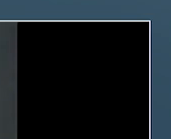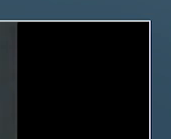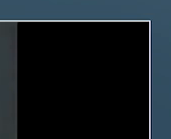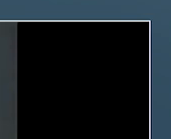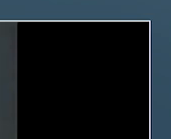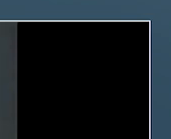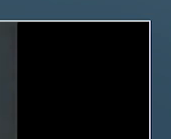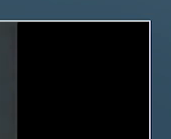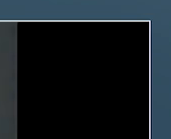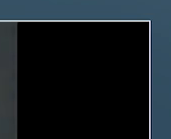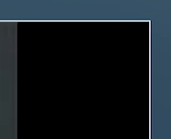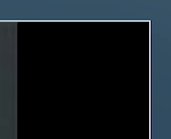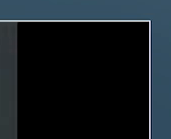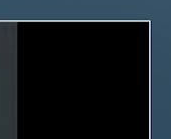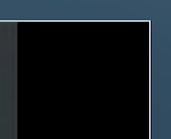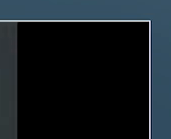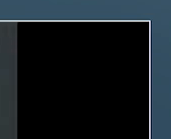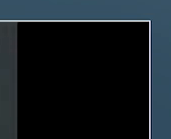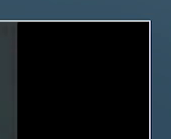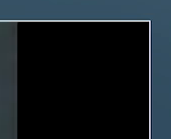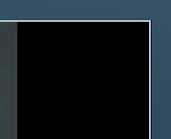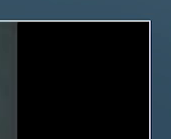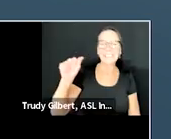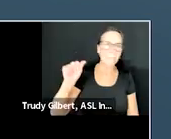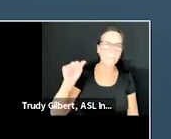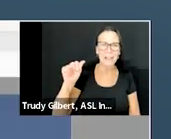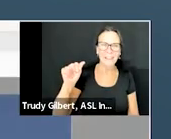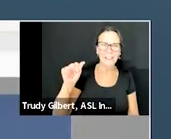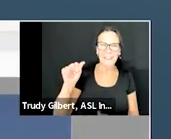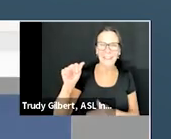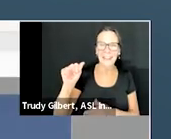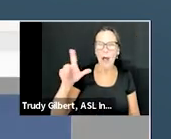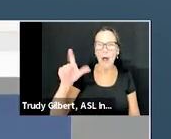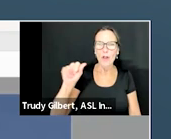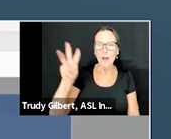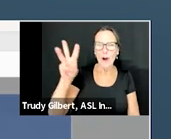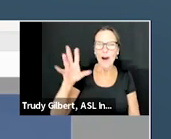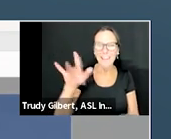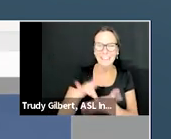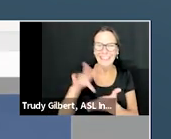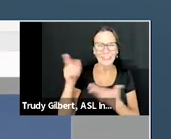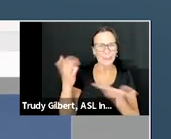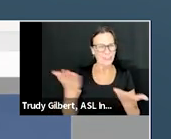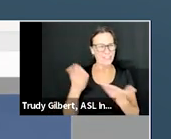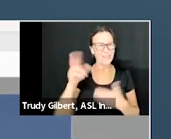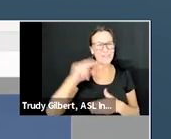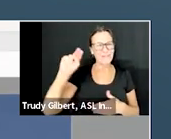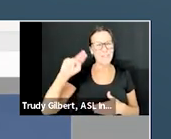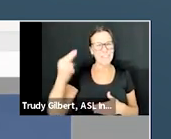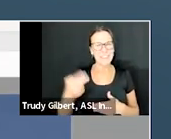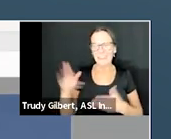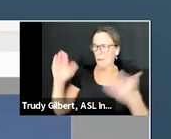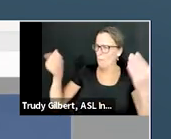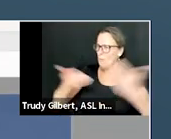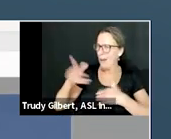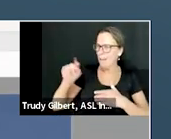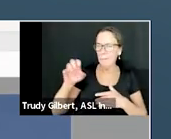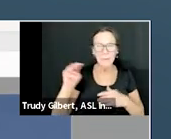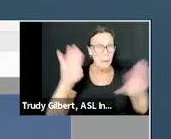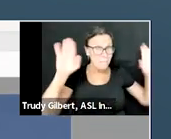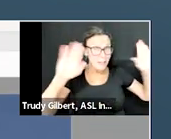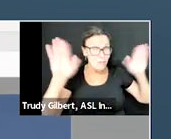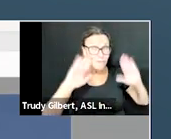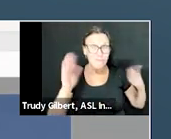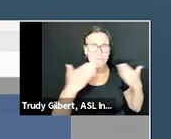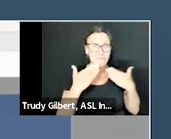supervising attorney at the Disability Law Center, which is here in Northampton. Welcome, Tom. Hi, thanks. Good evening, everyone. Thanks